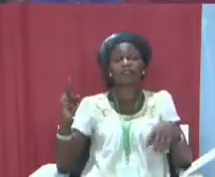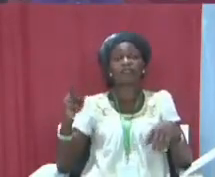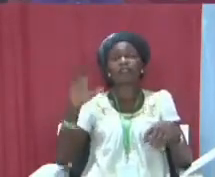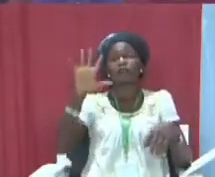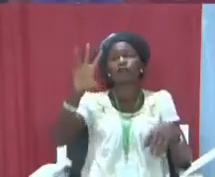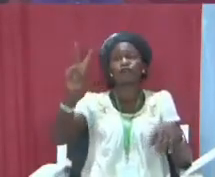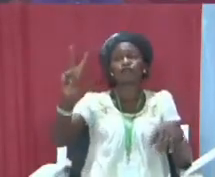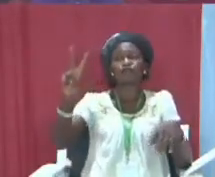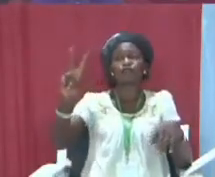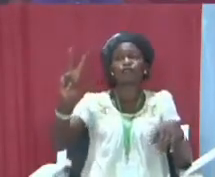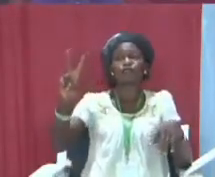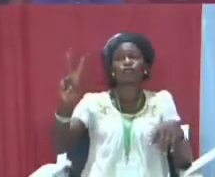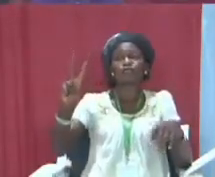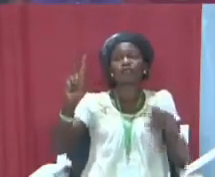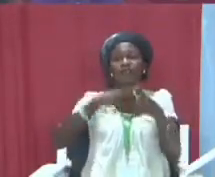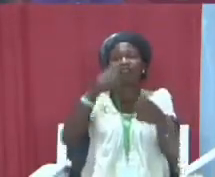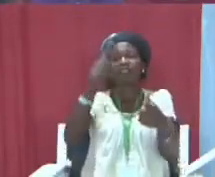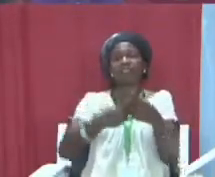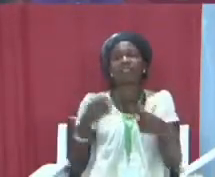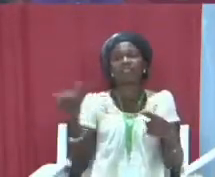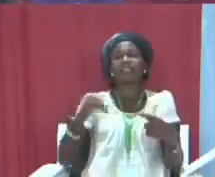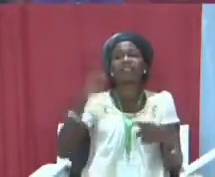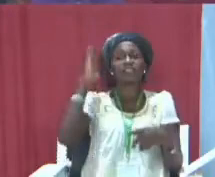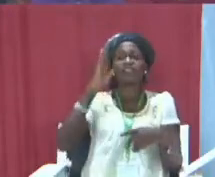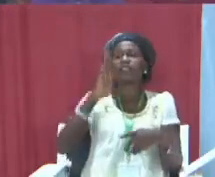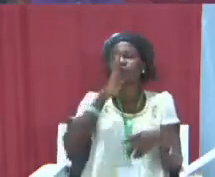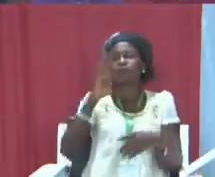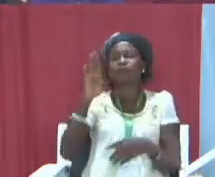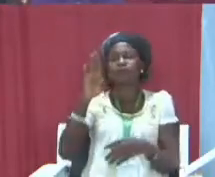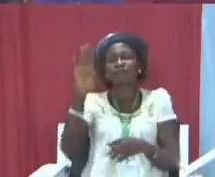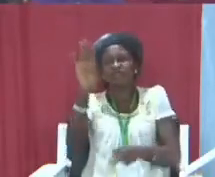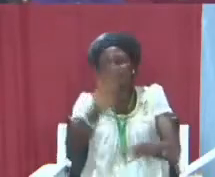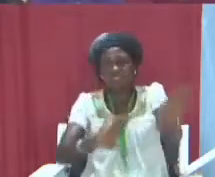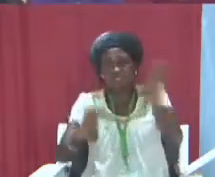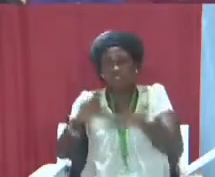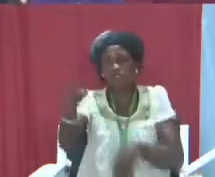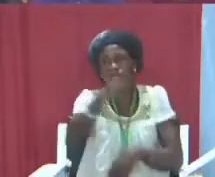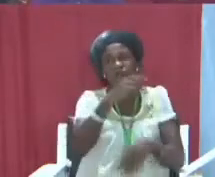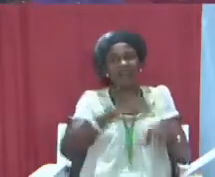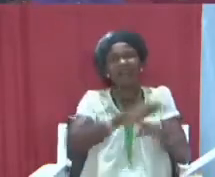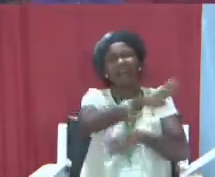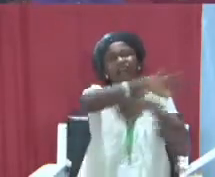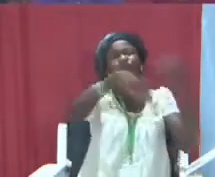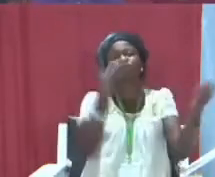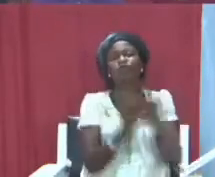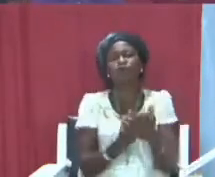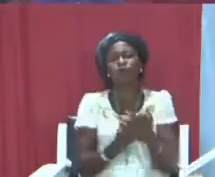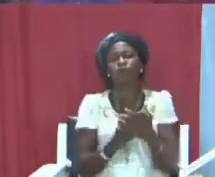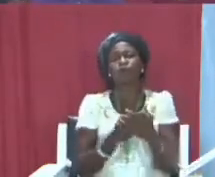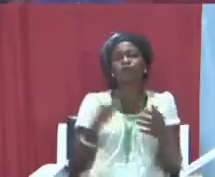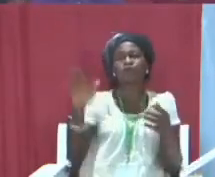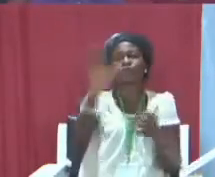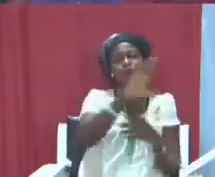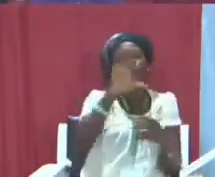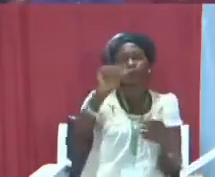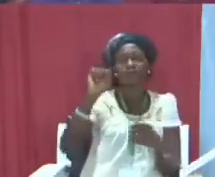52, then they shall besiege you at all your gates.